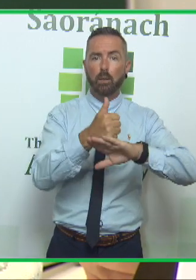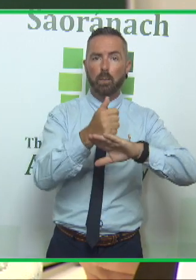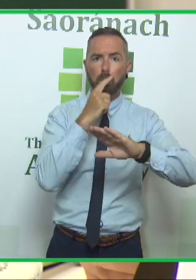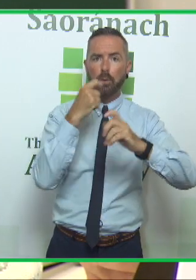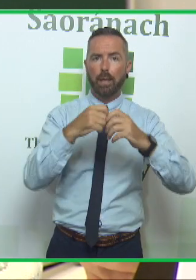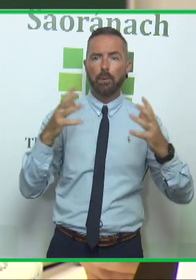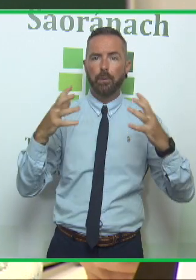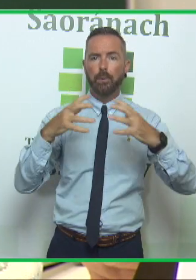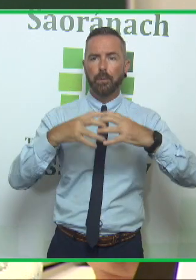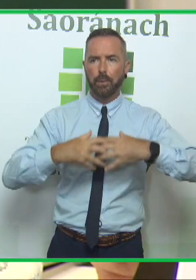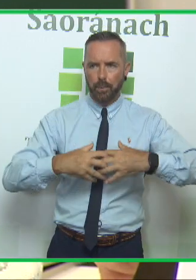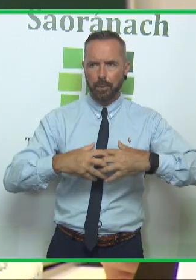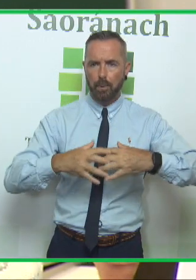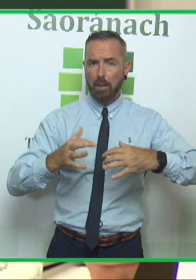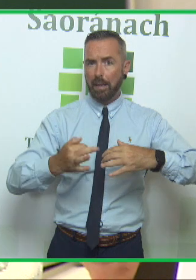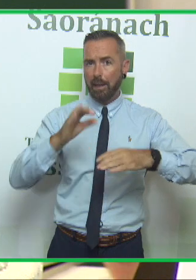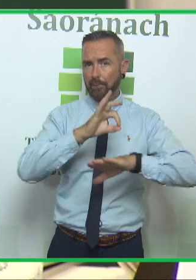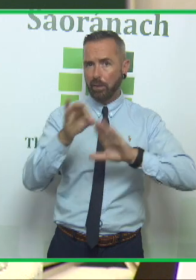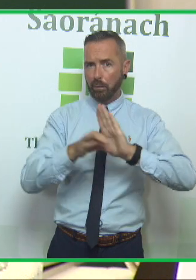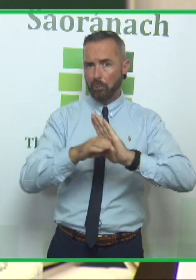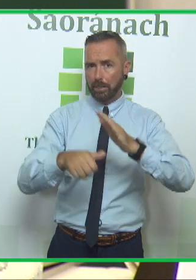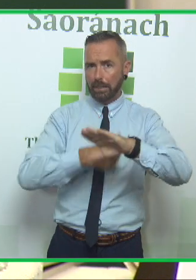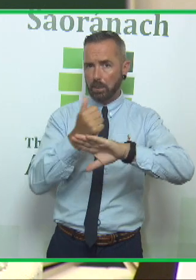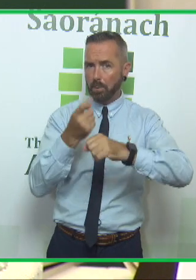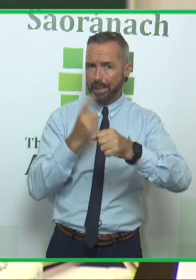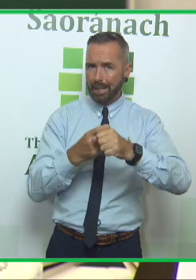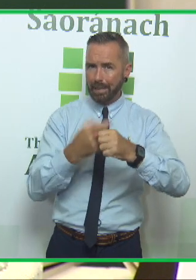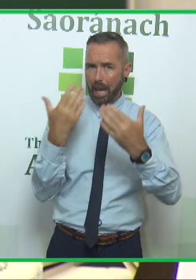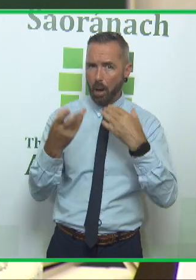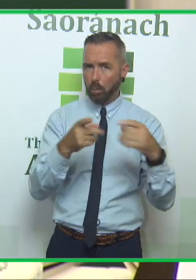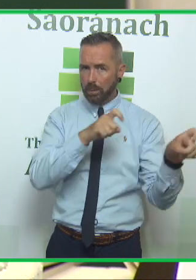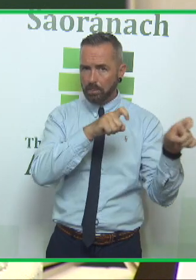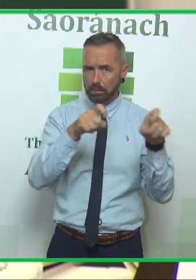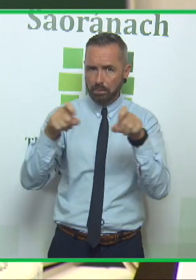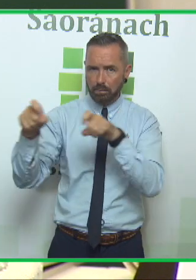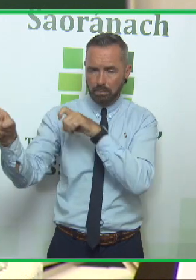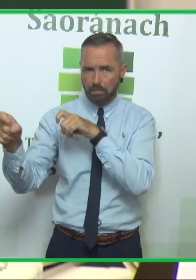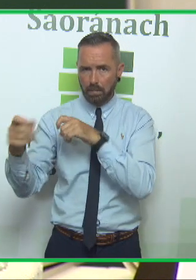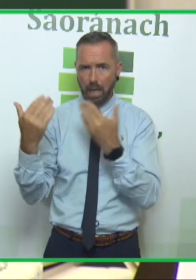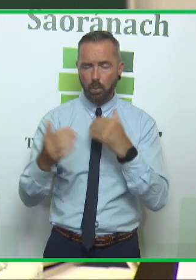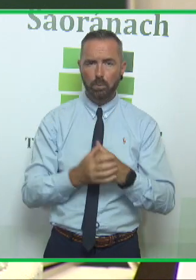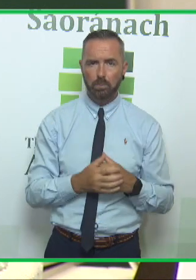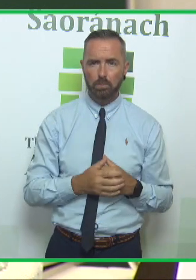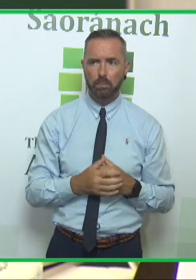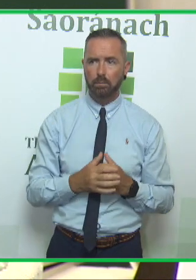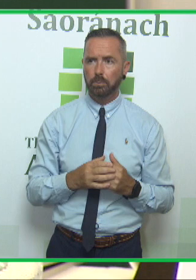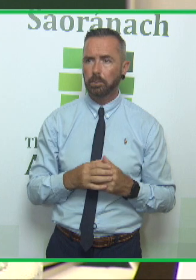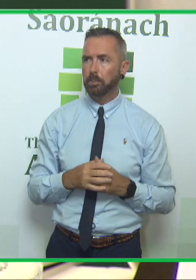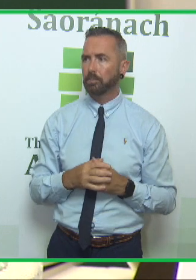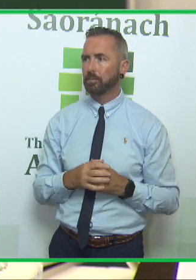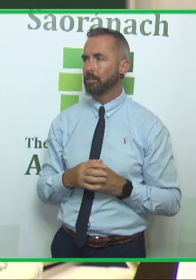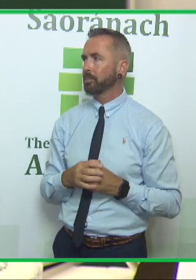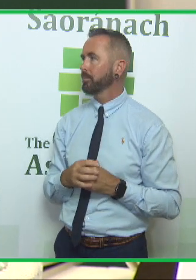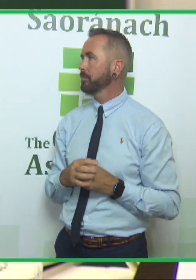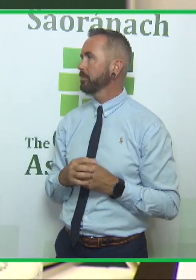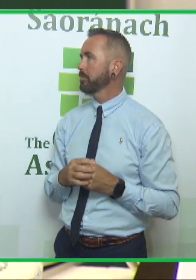place again, which Eamon has recommended, how would you make sure it has sustainability? So can I open that to the panel a bit?